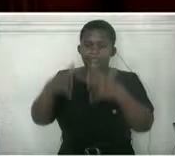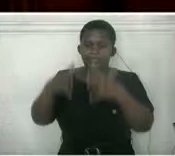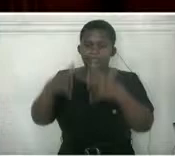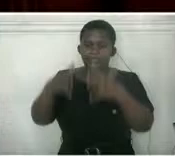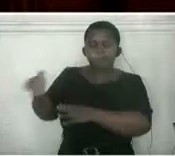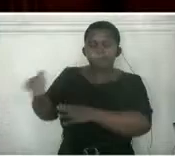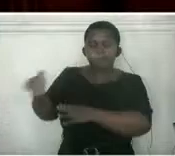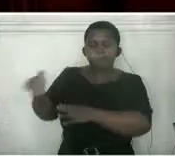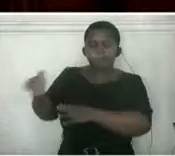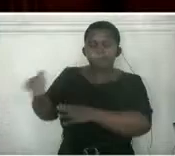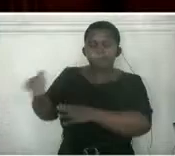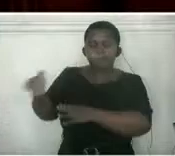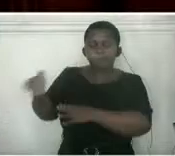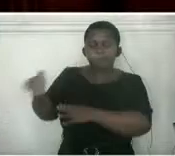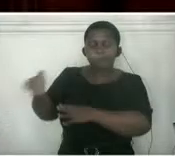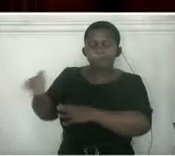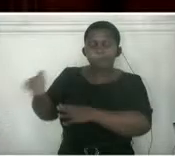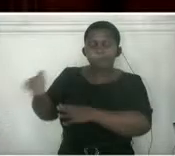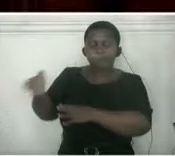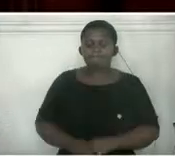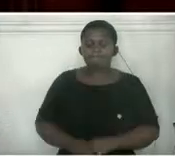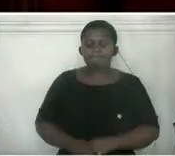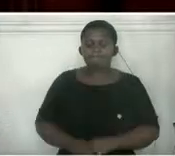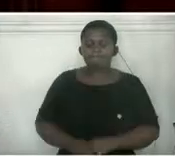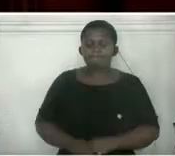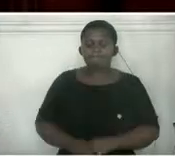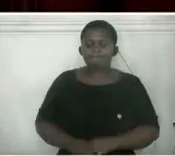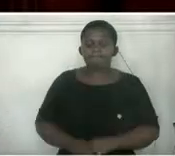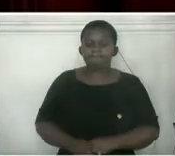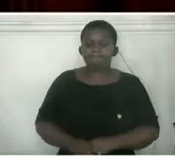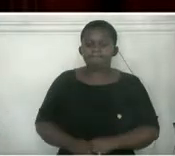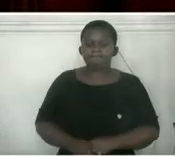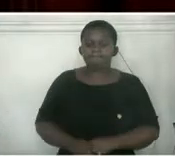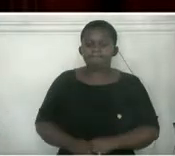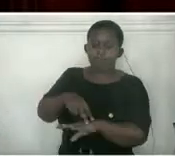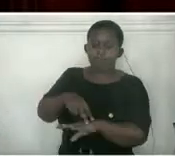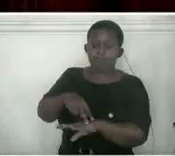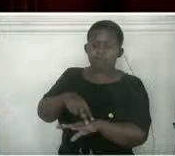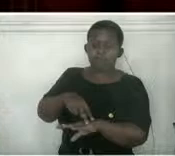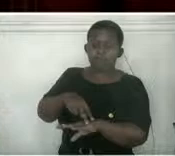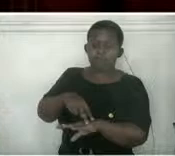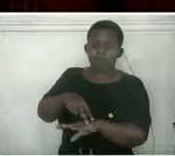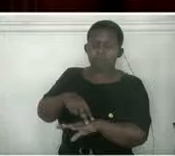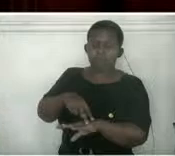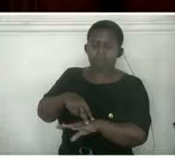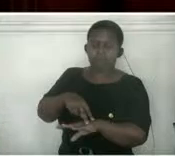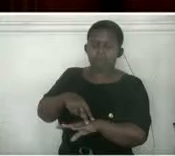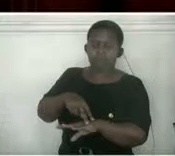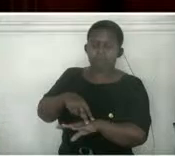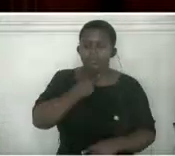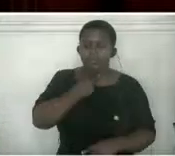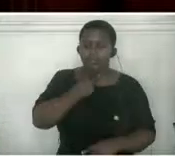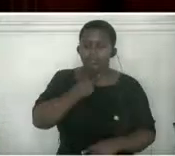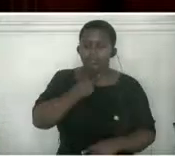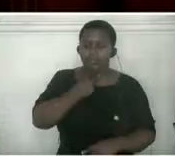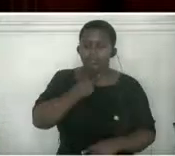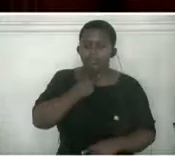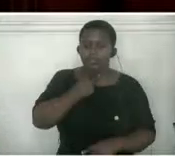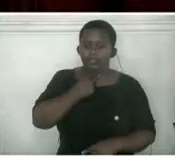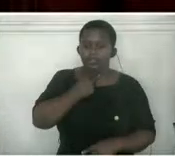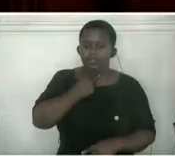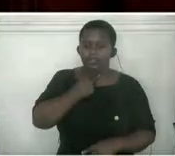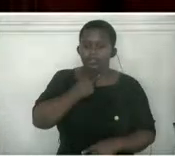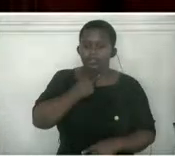and gentlemen. We stand at a stark moment in history. The challenges